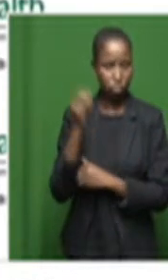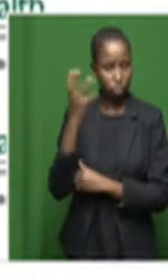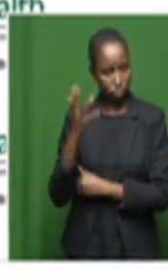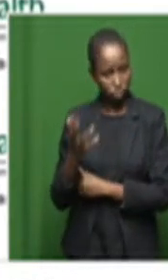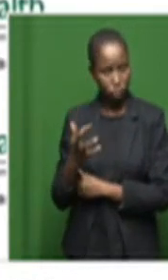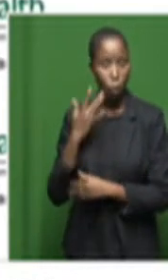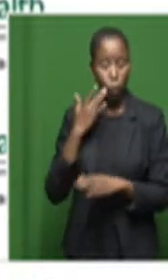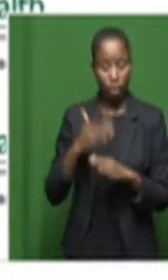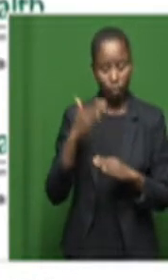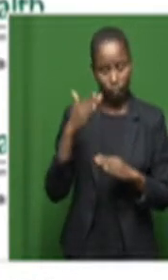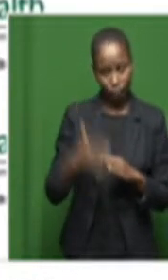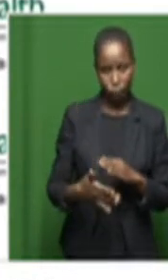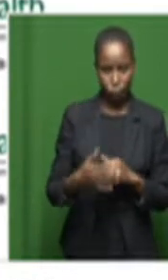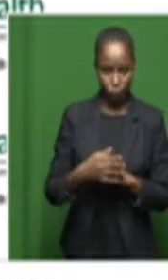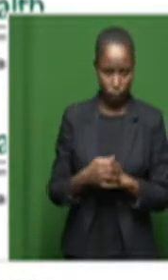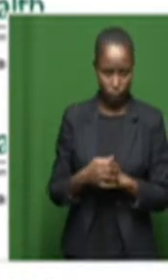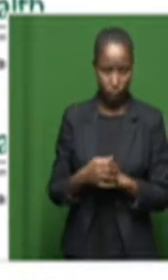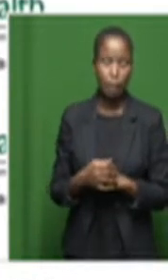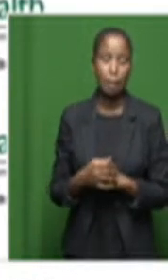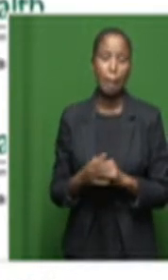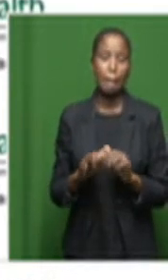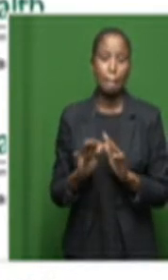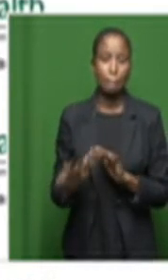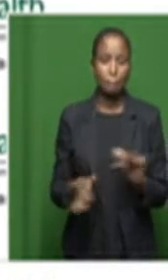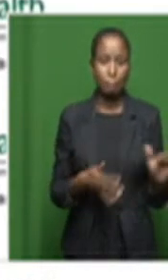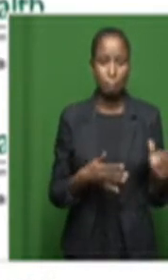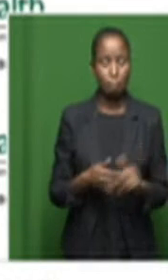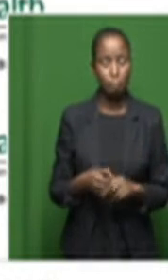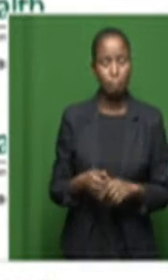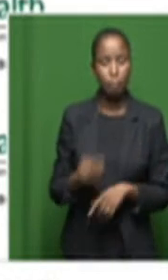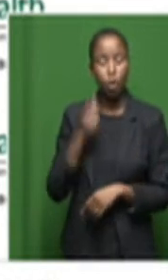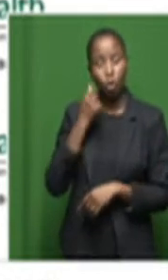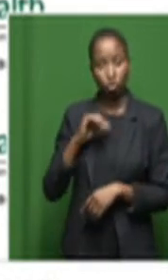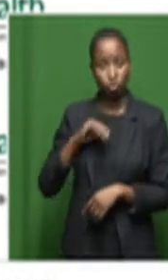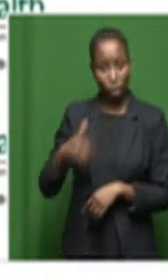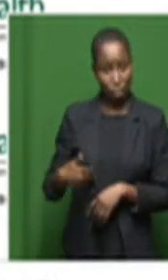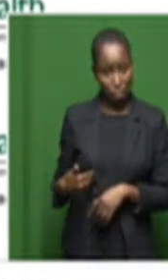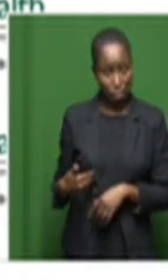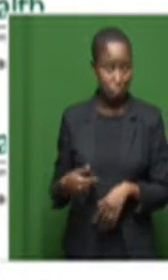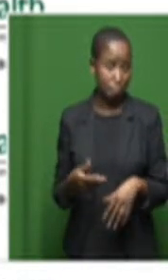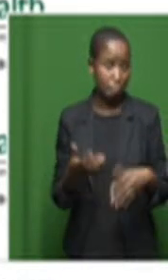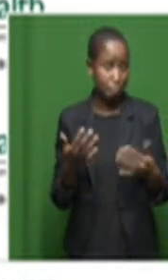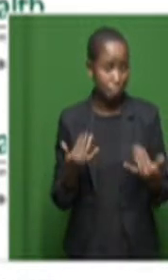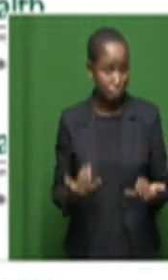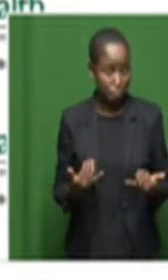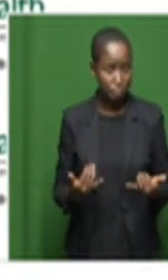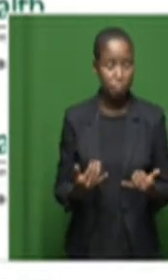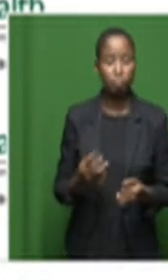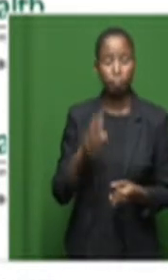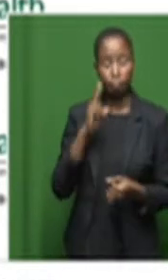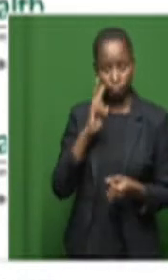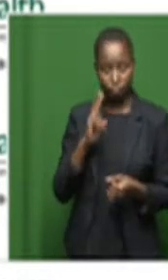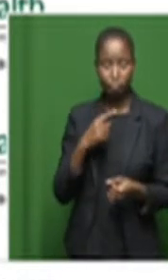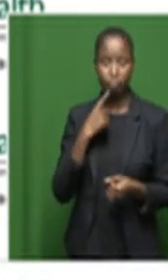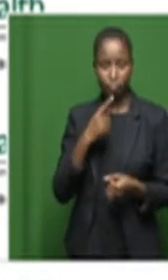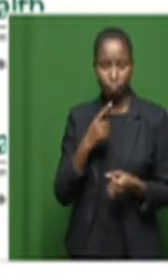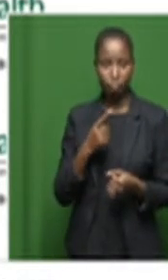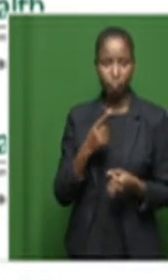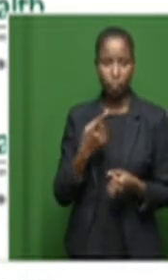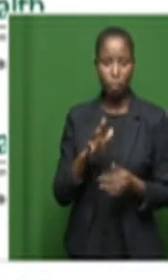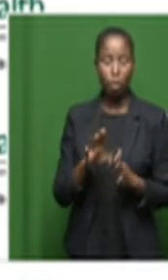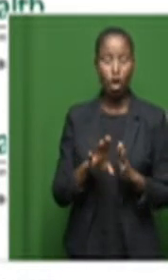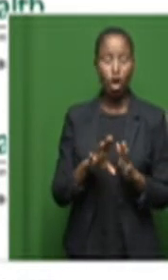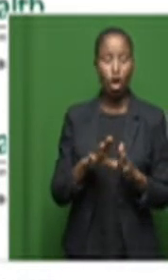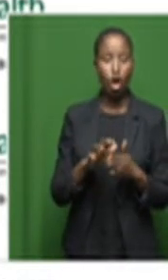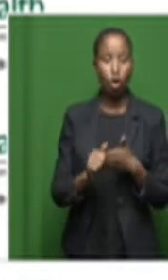the end of this session. Ladies and gentlemen, we are encouraged by the overall continuous downward